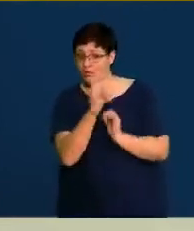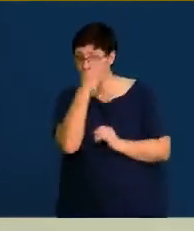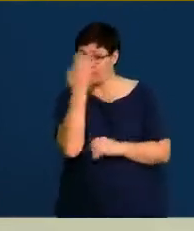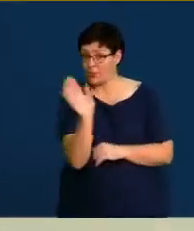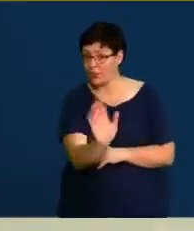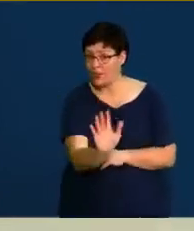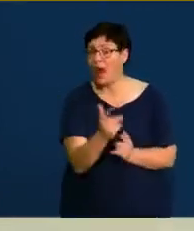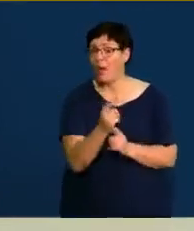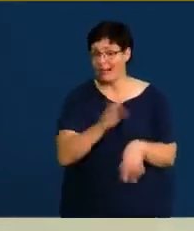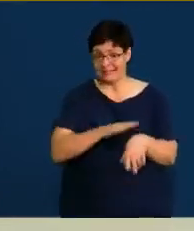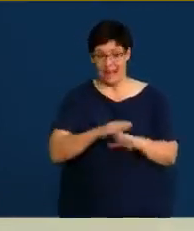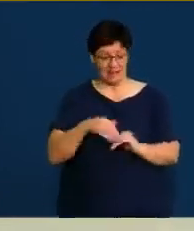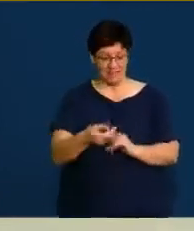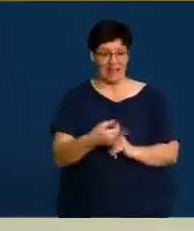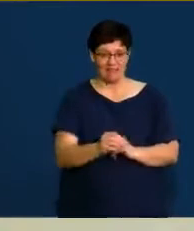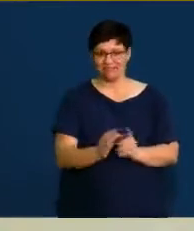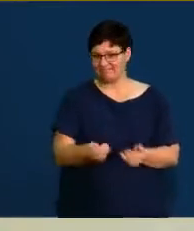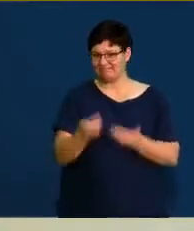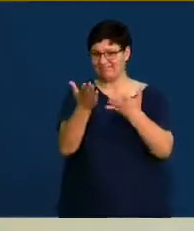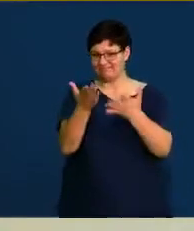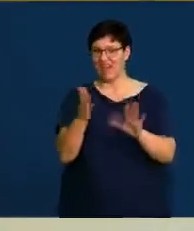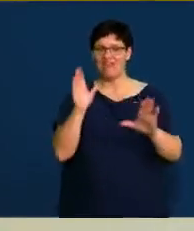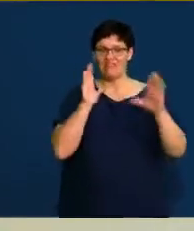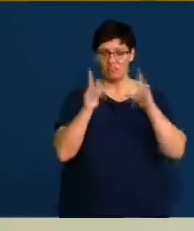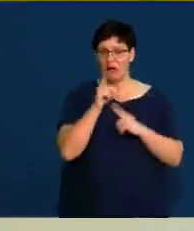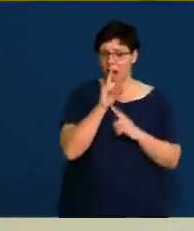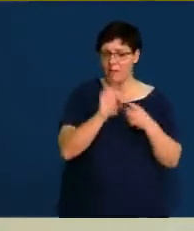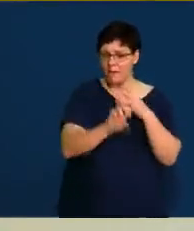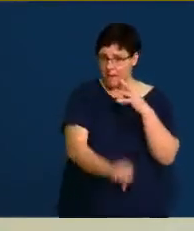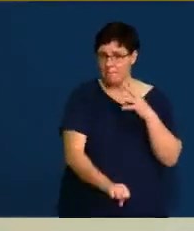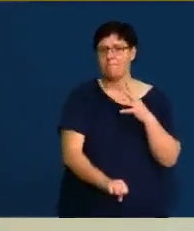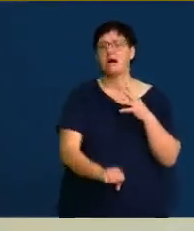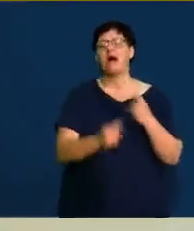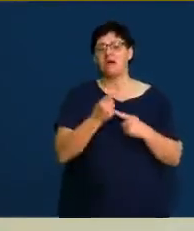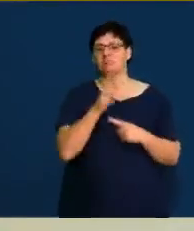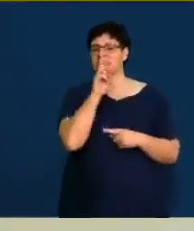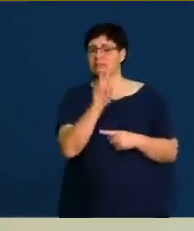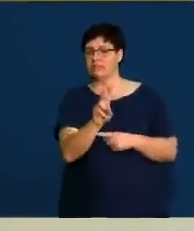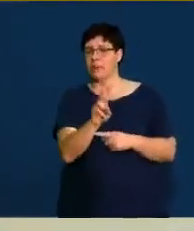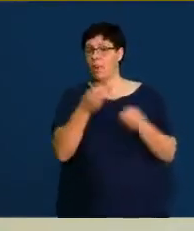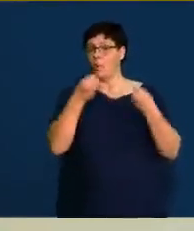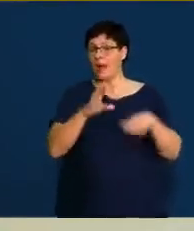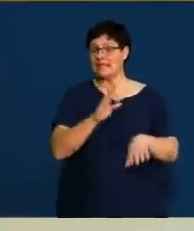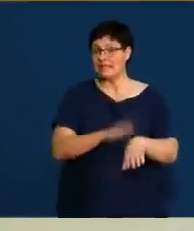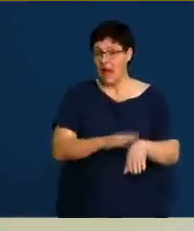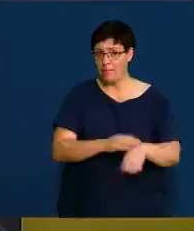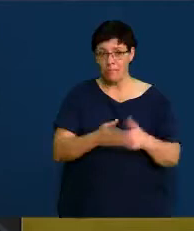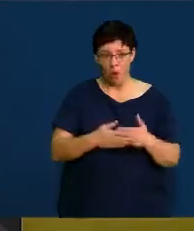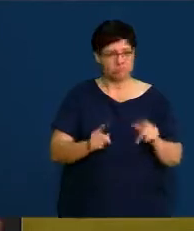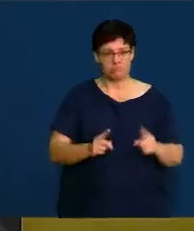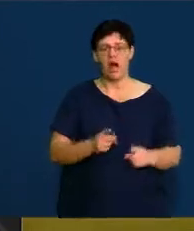is still a bit of time. Head on over to our Facebook page and get all of the details. Camden, I won't waste any more time. Straight to